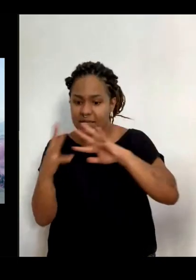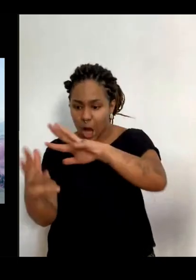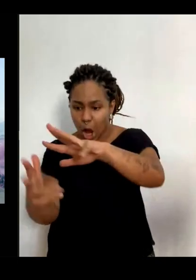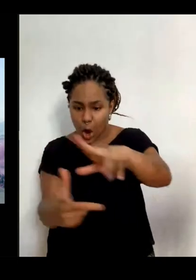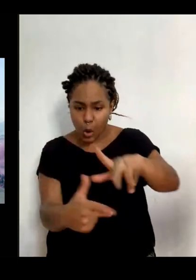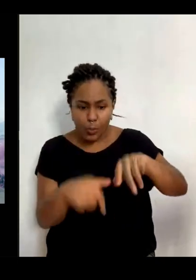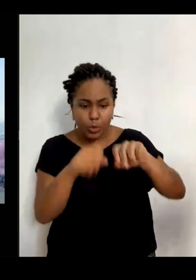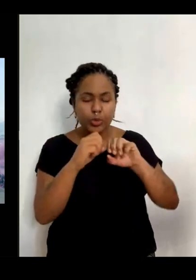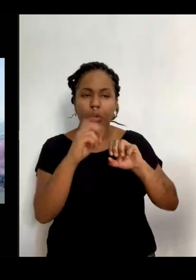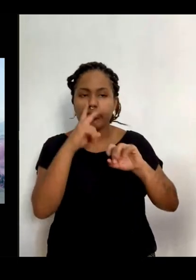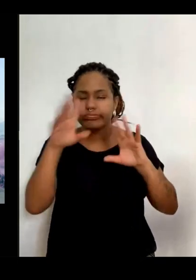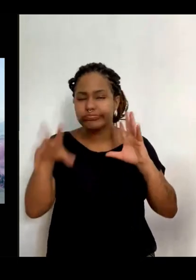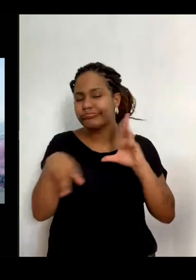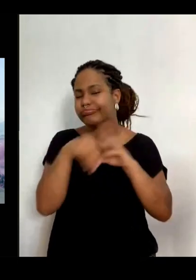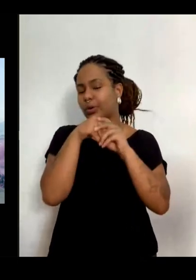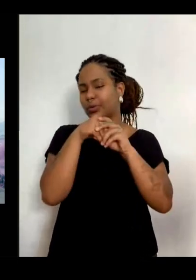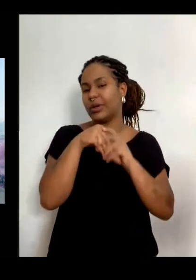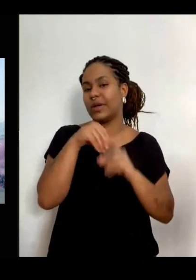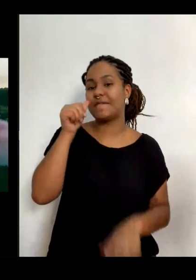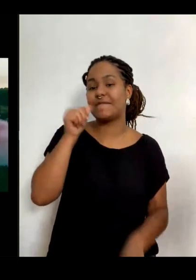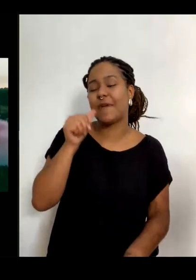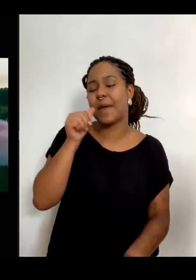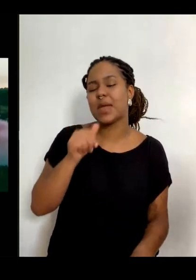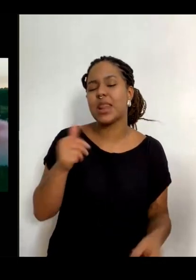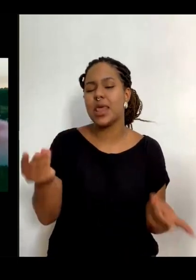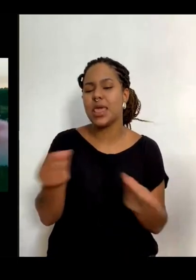and I have the next